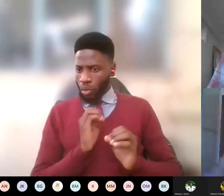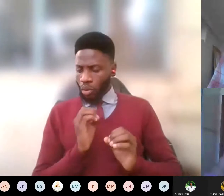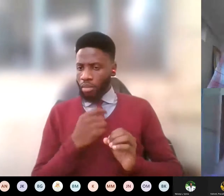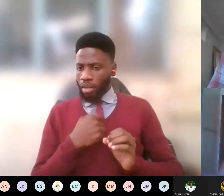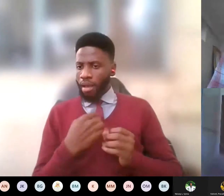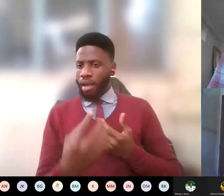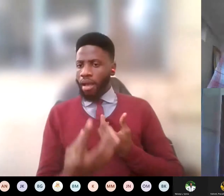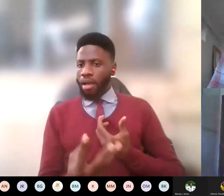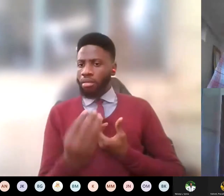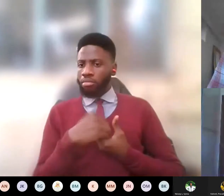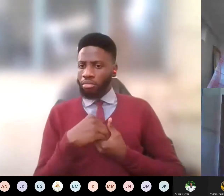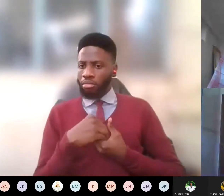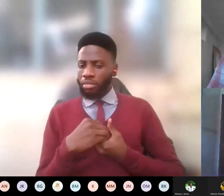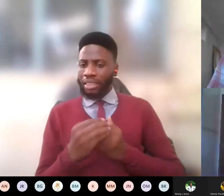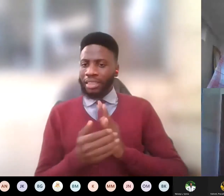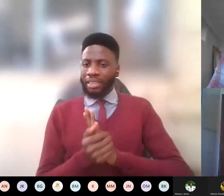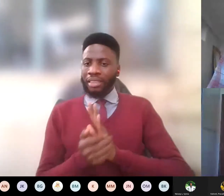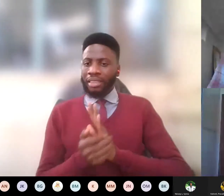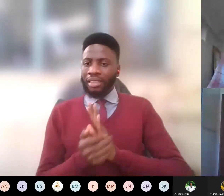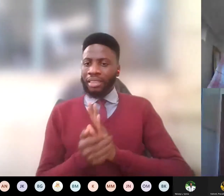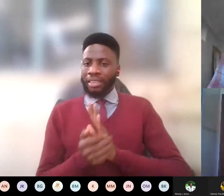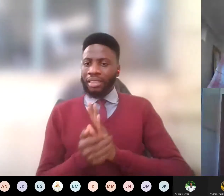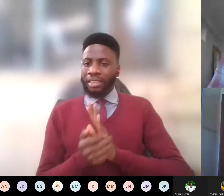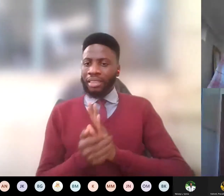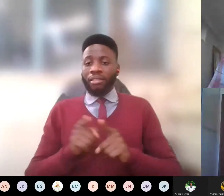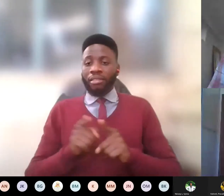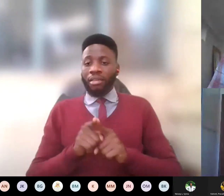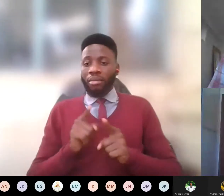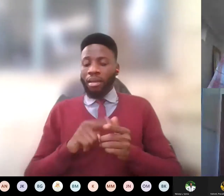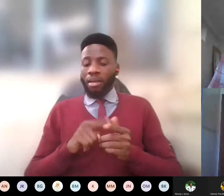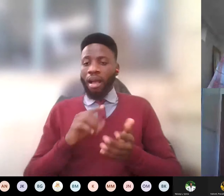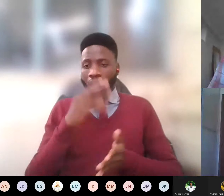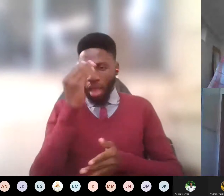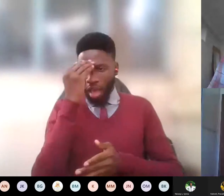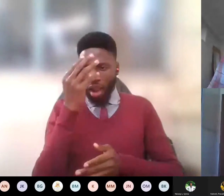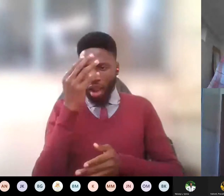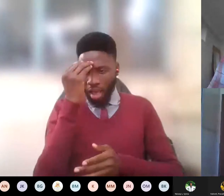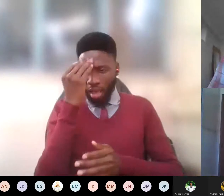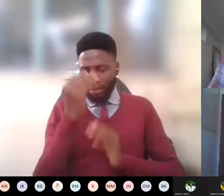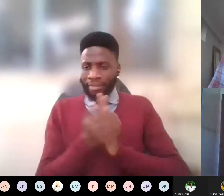design your design thinking around your products?